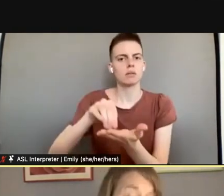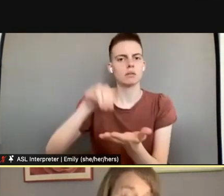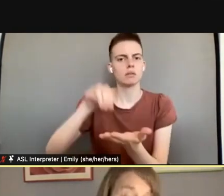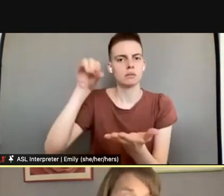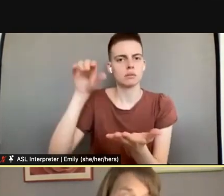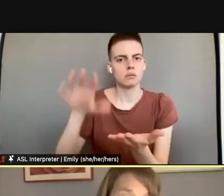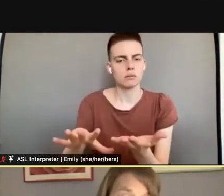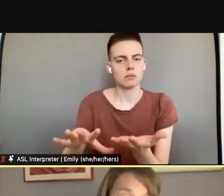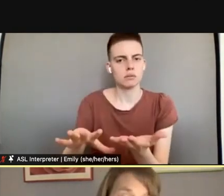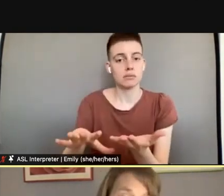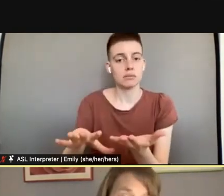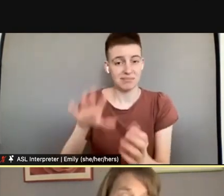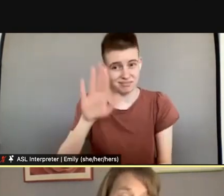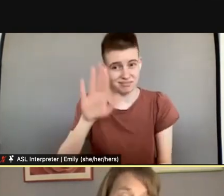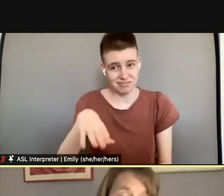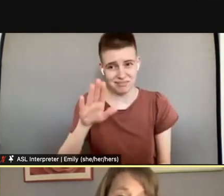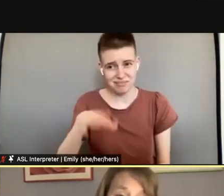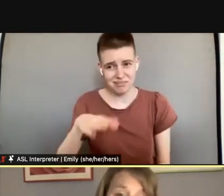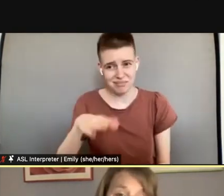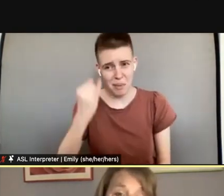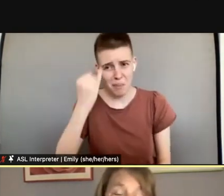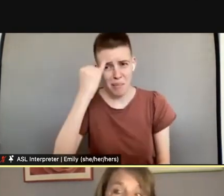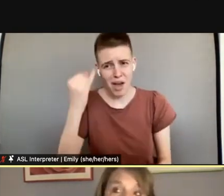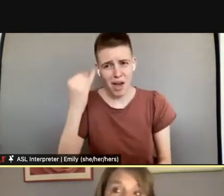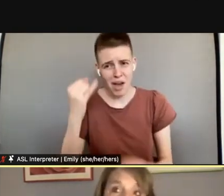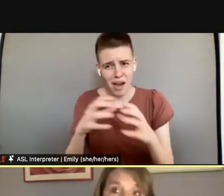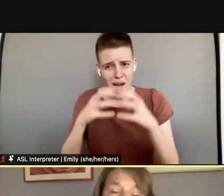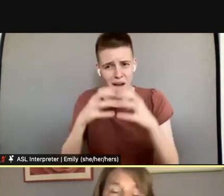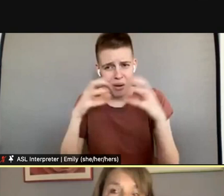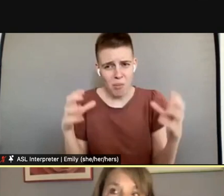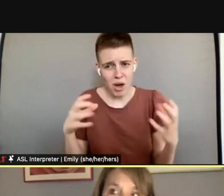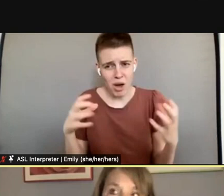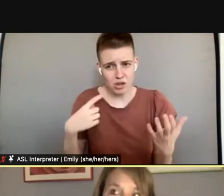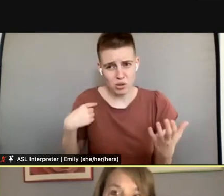many of us learn really